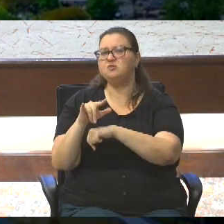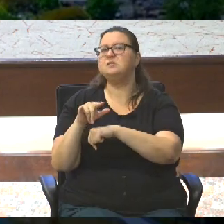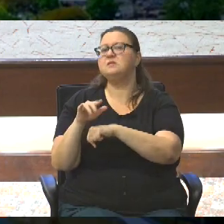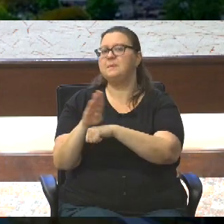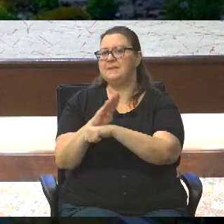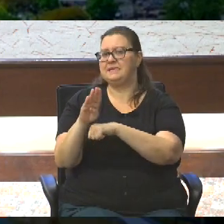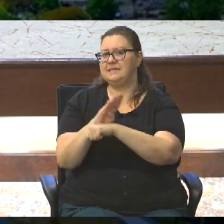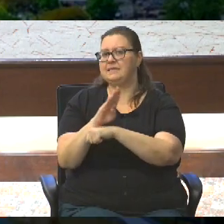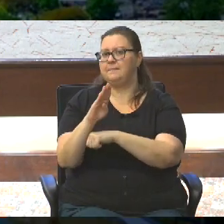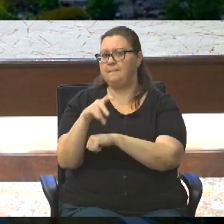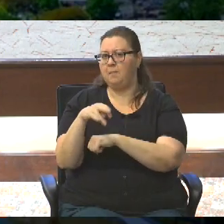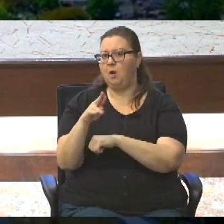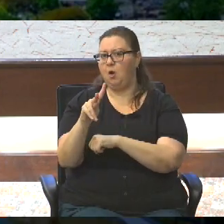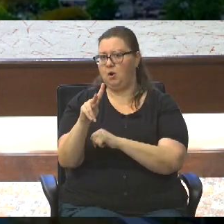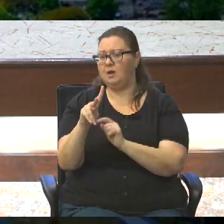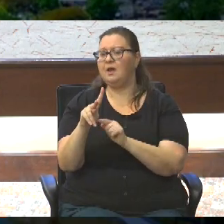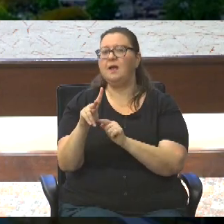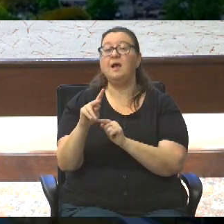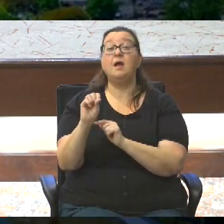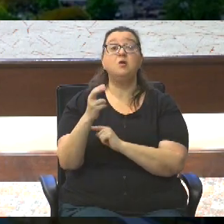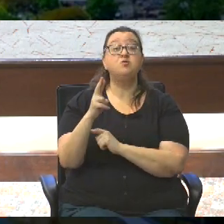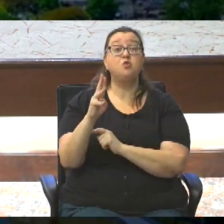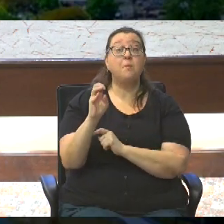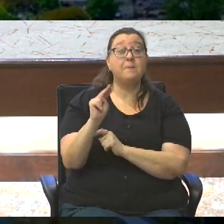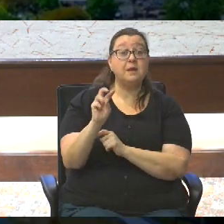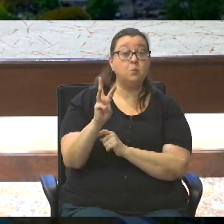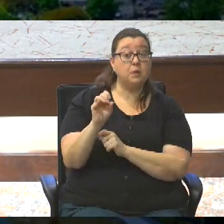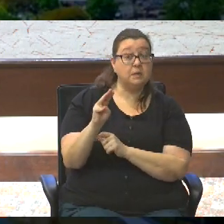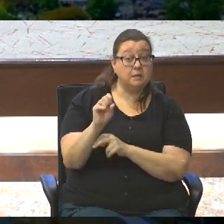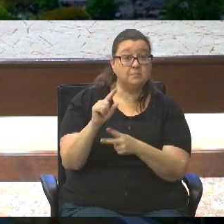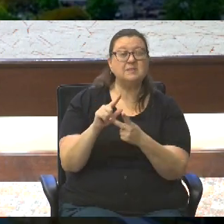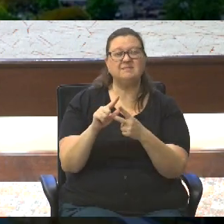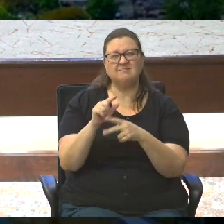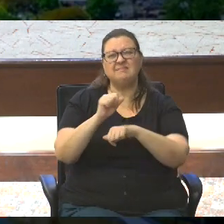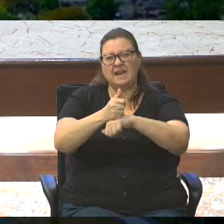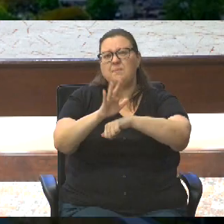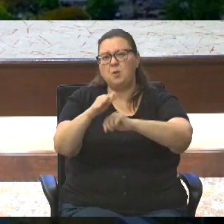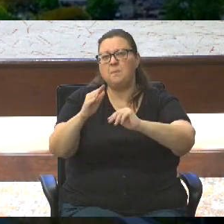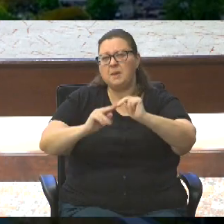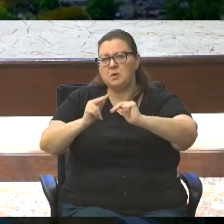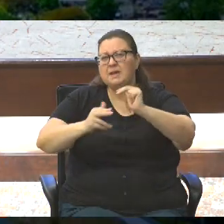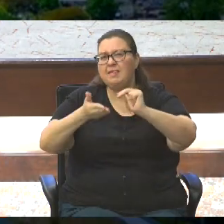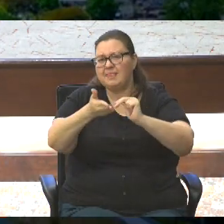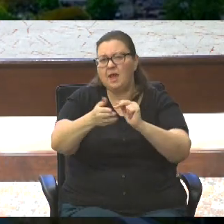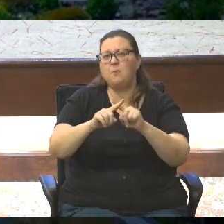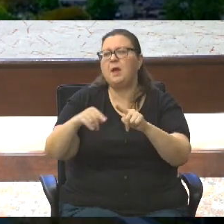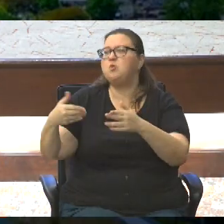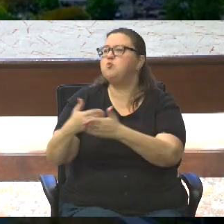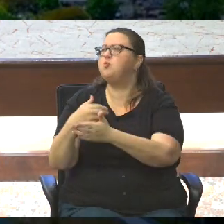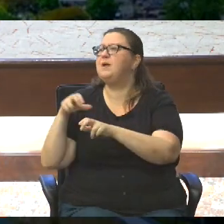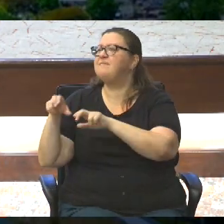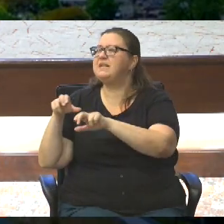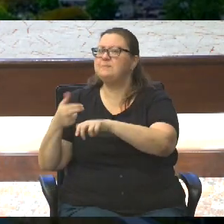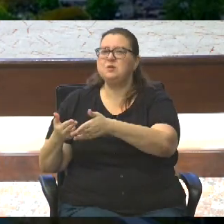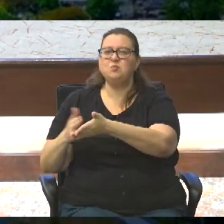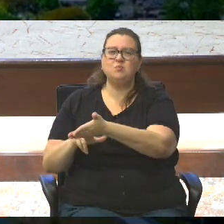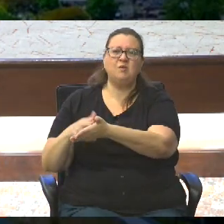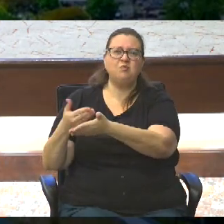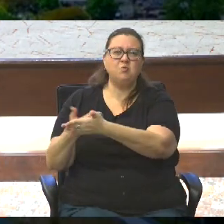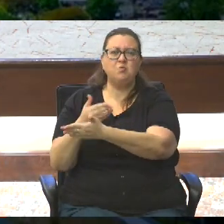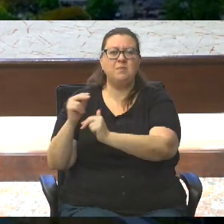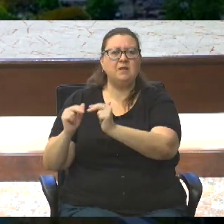Business Park, including folks like Sherman-Williams, as well as new investments that have been made by multiple institutions, Aston Johnson, as well